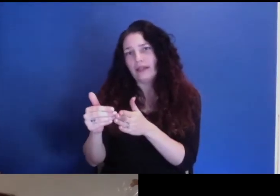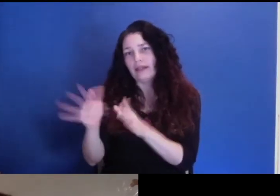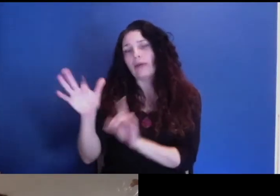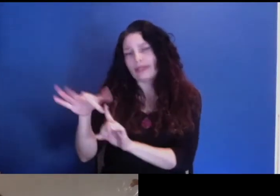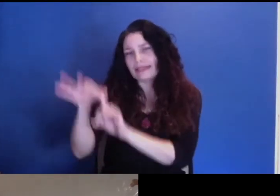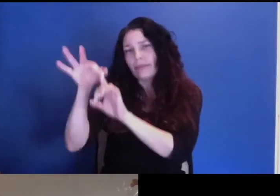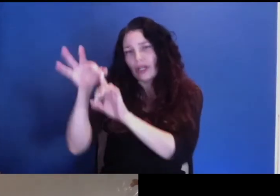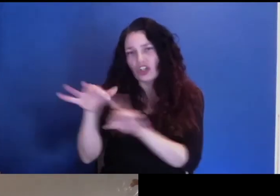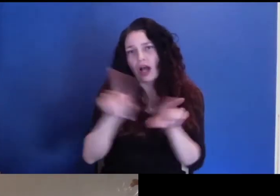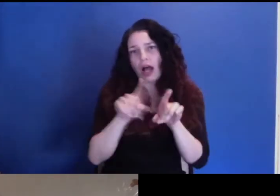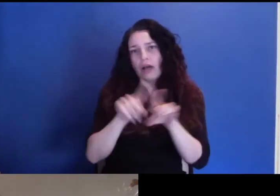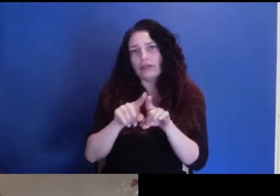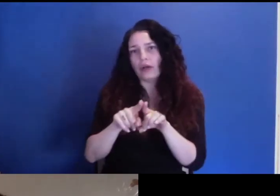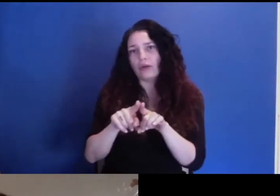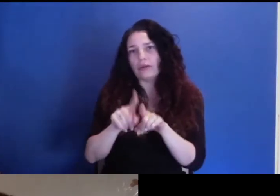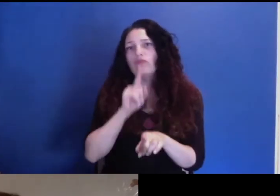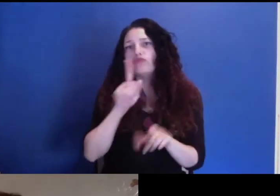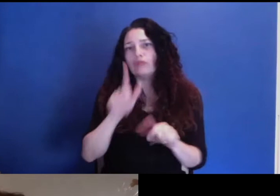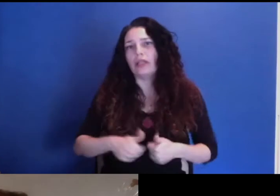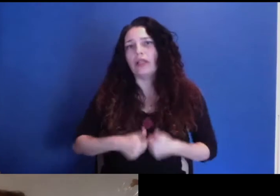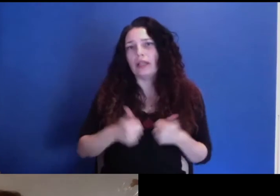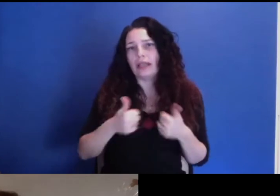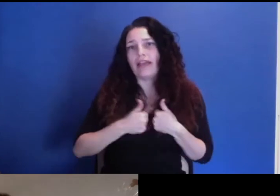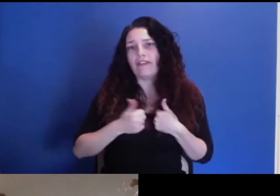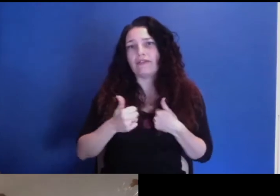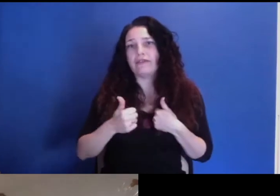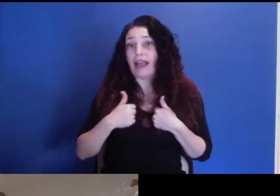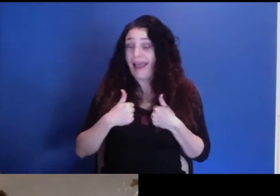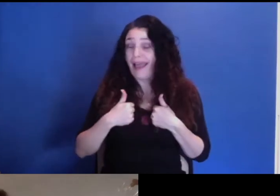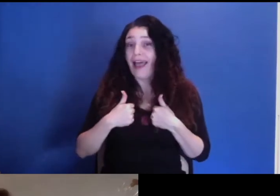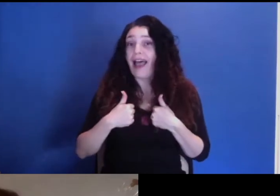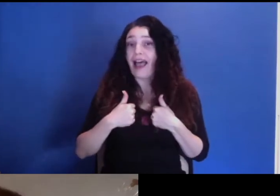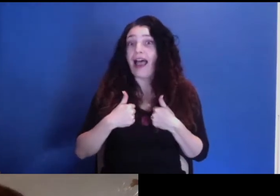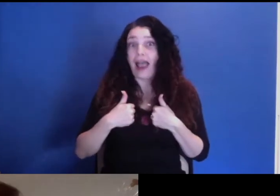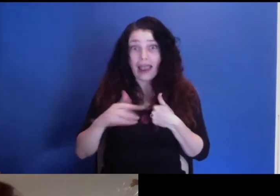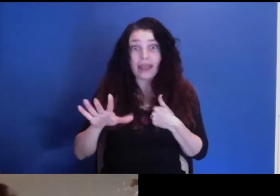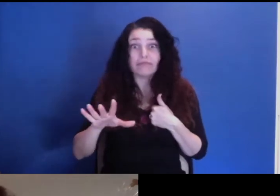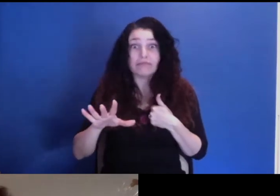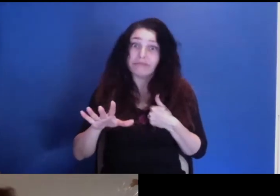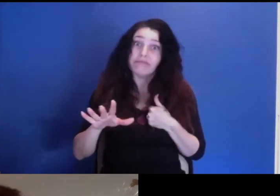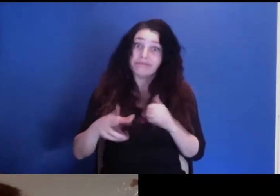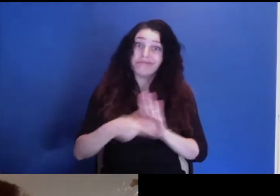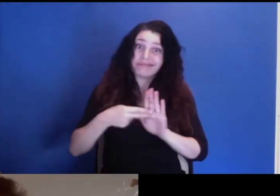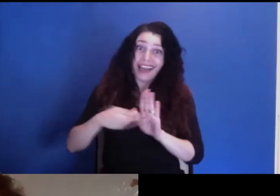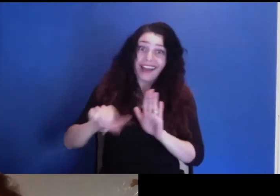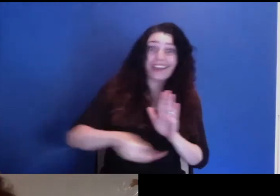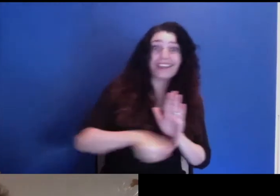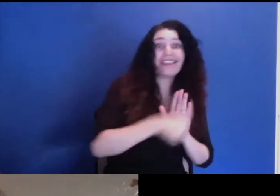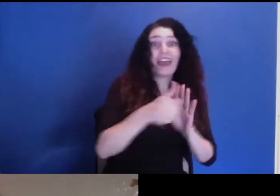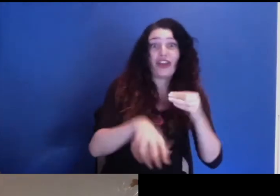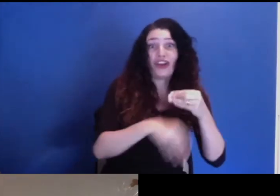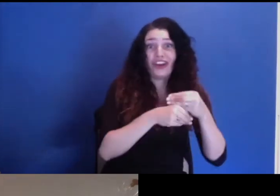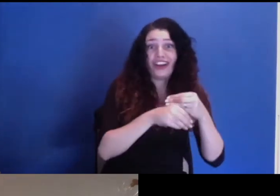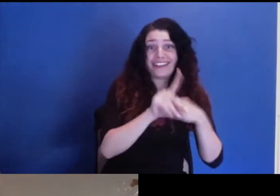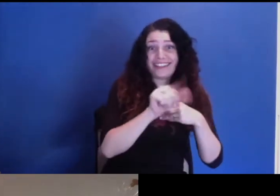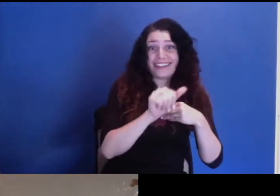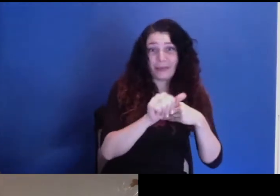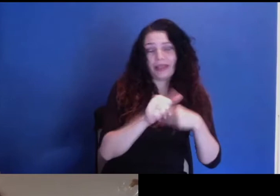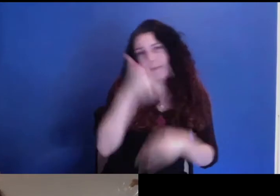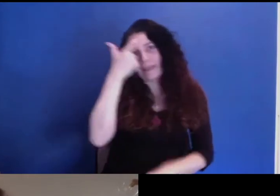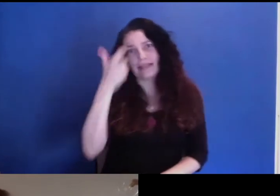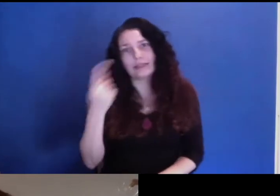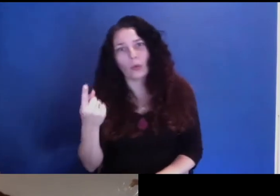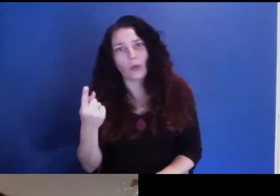life it was much more serious, and I actually acquired another disability on top of the one I already have, because just one wasn't enough. I got compartment